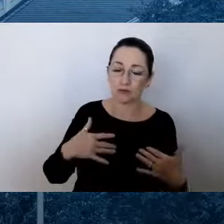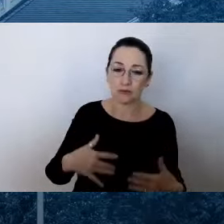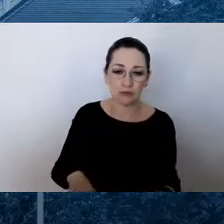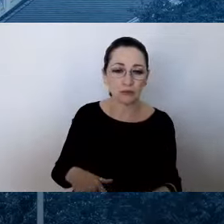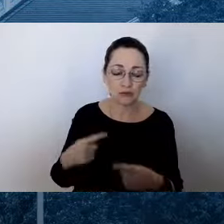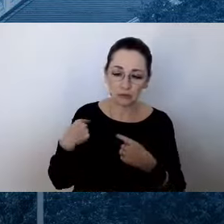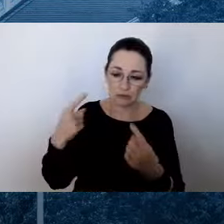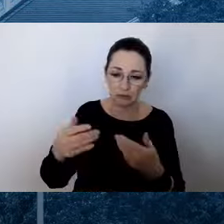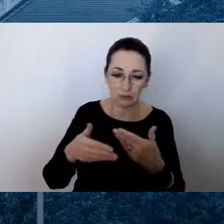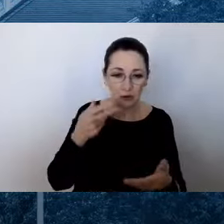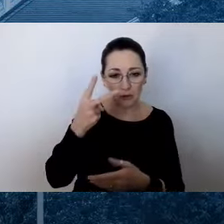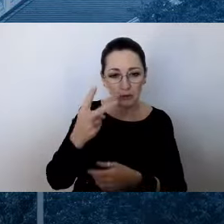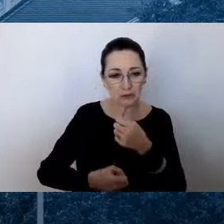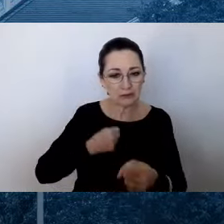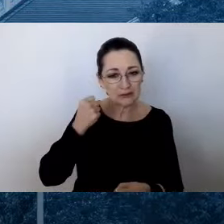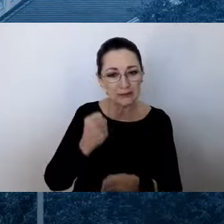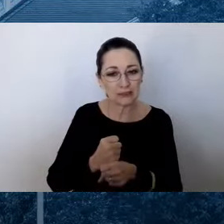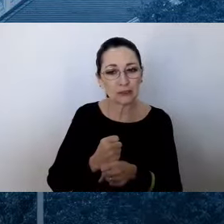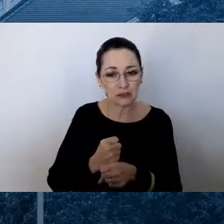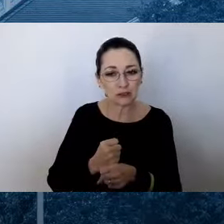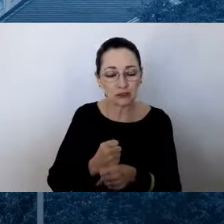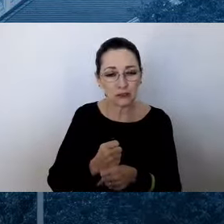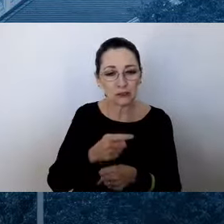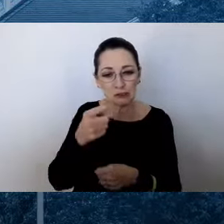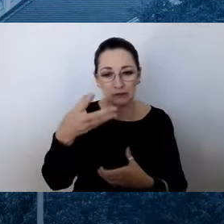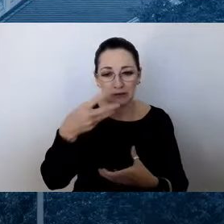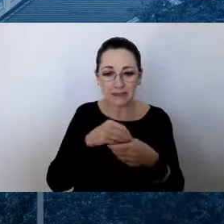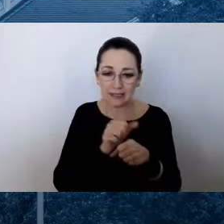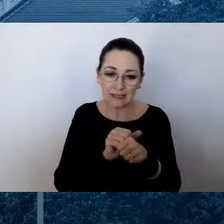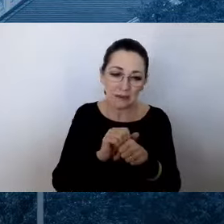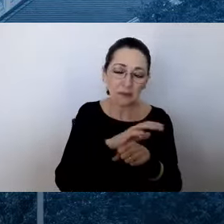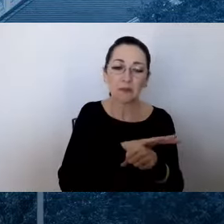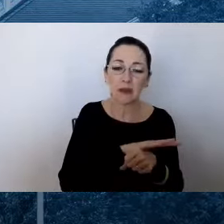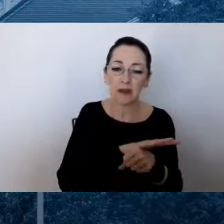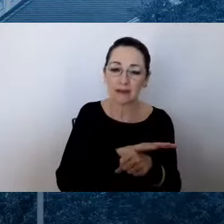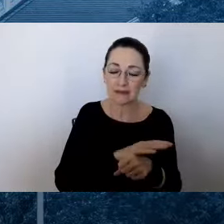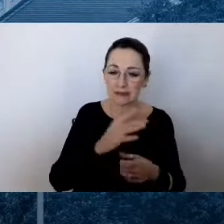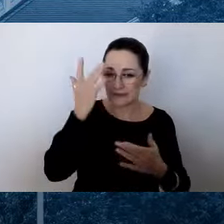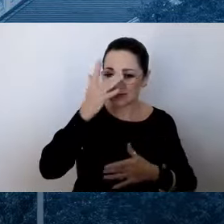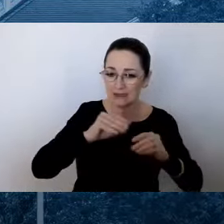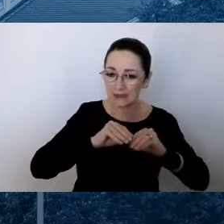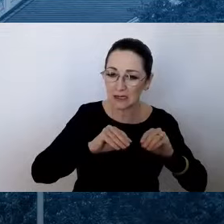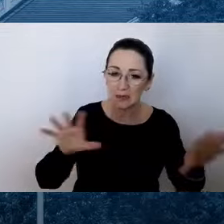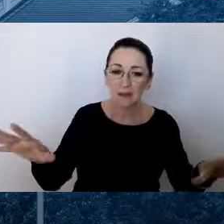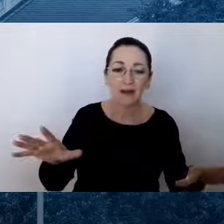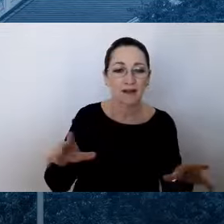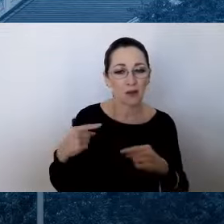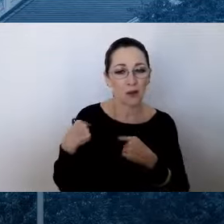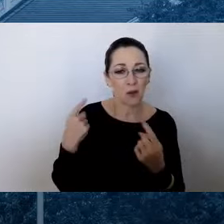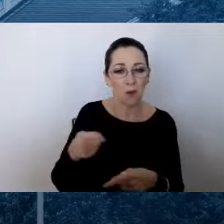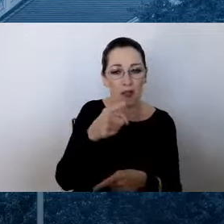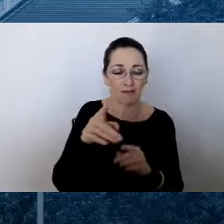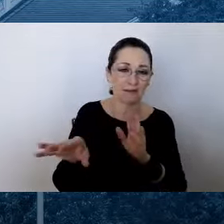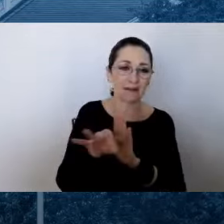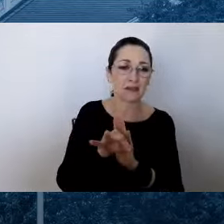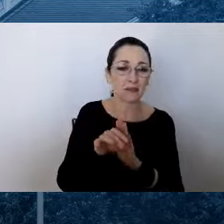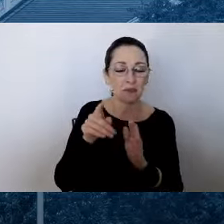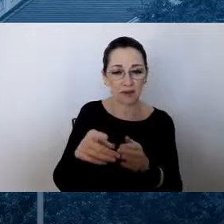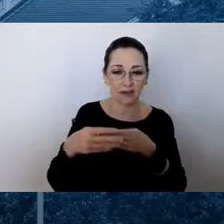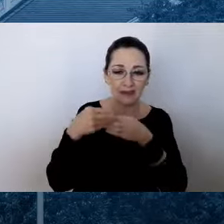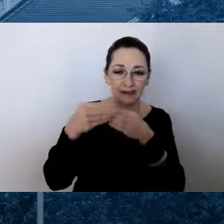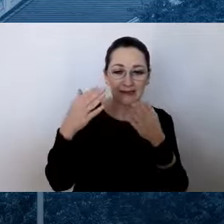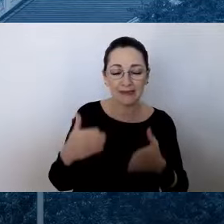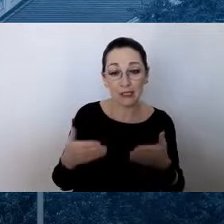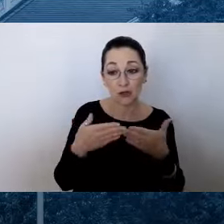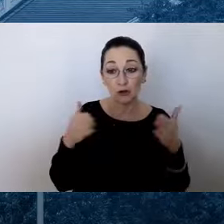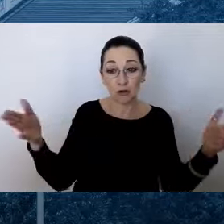you decided to seek a career in public health, but you've been a great leader in the division there, and I know your people